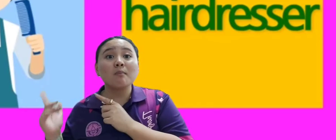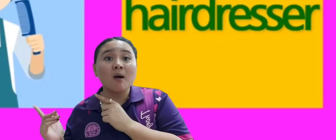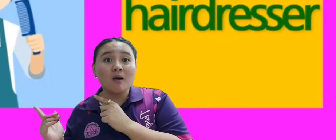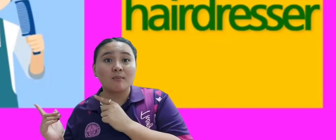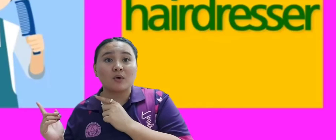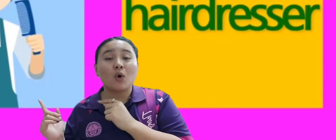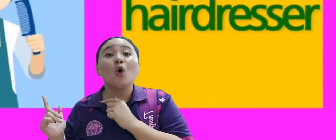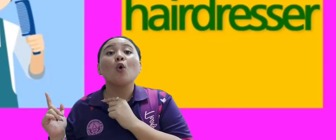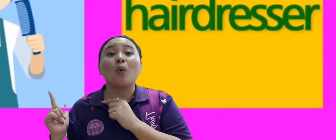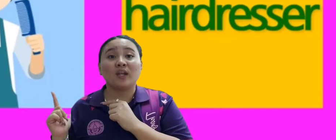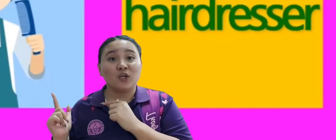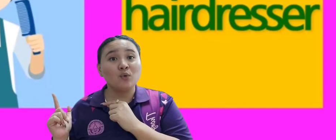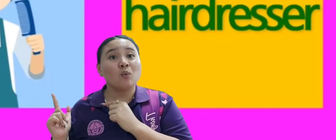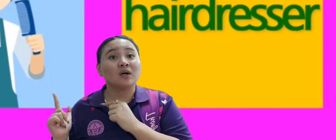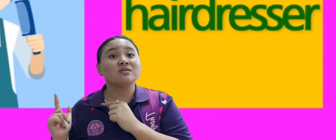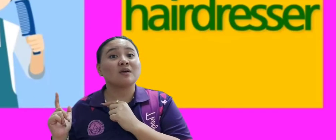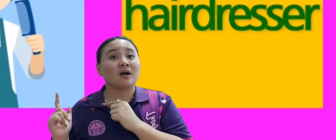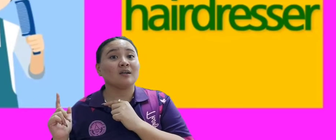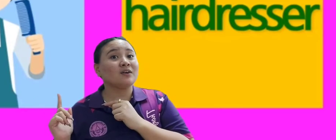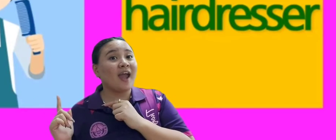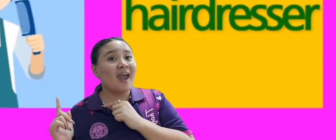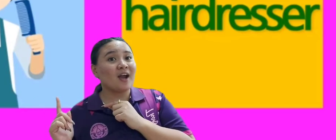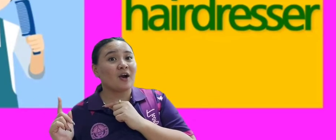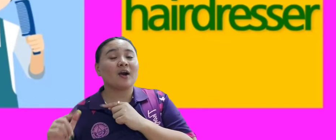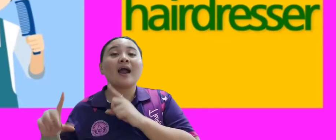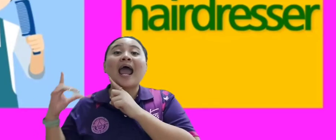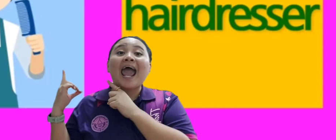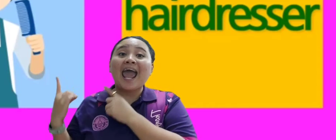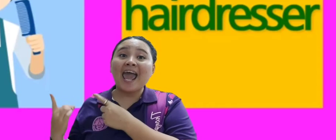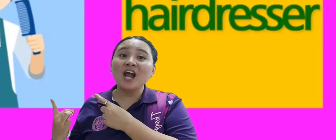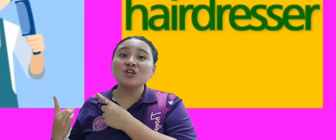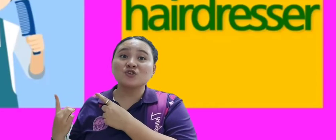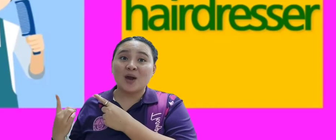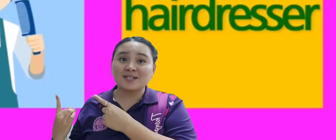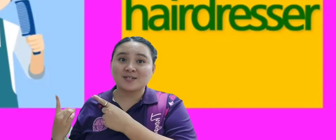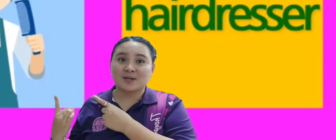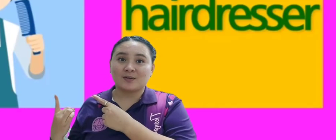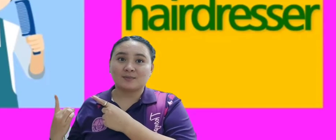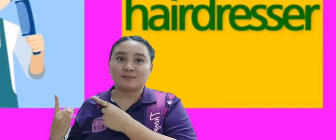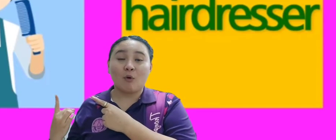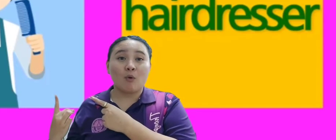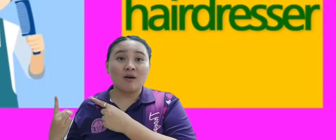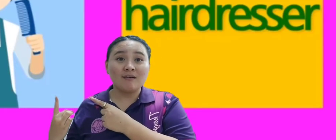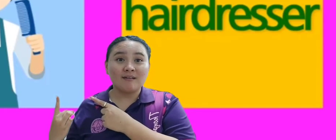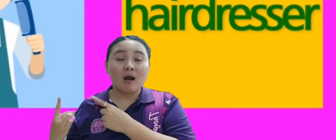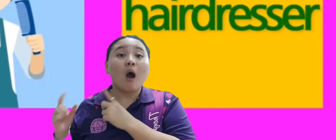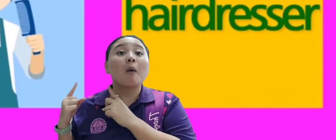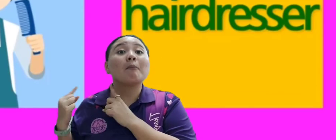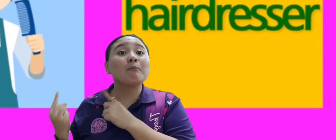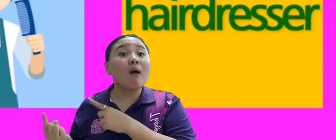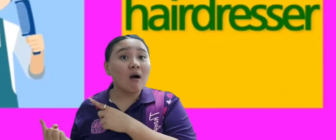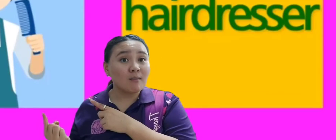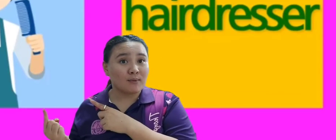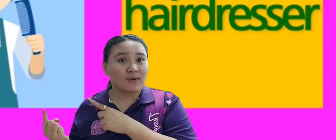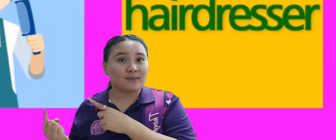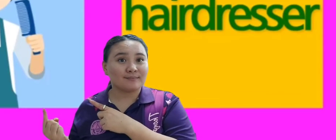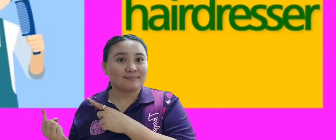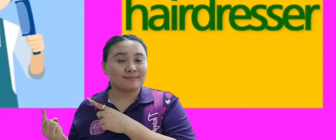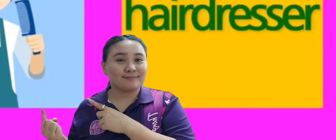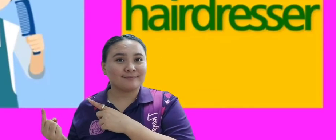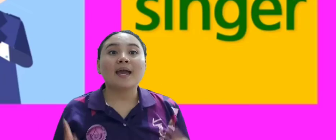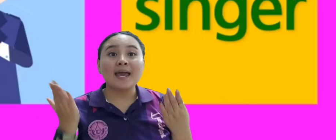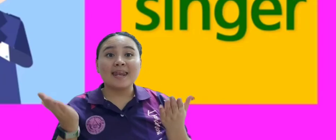goes to a barber when you want to cut your hair. Hairdresser or